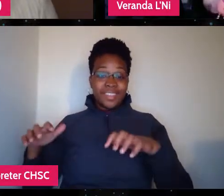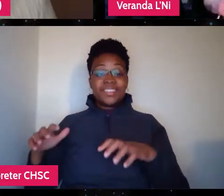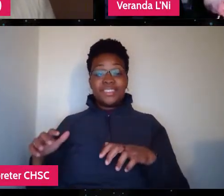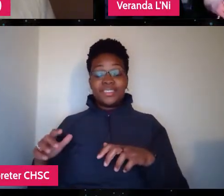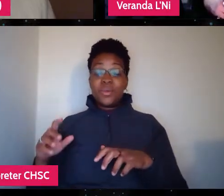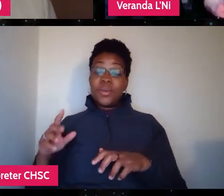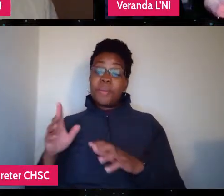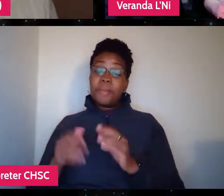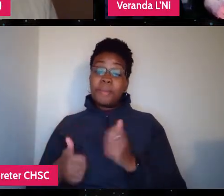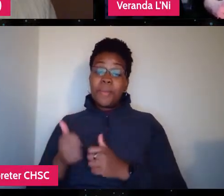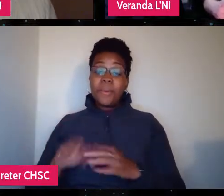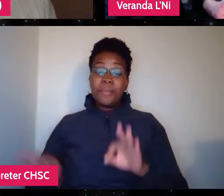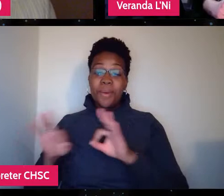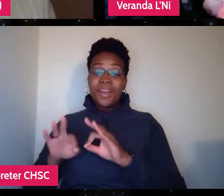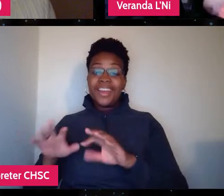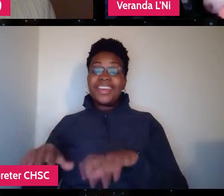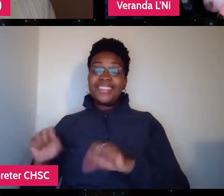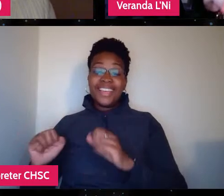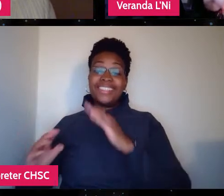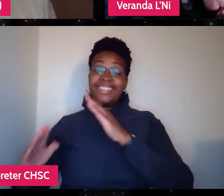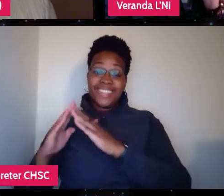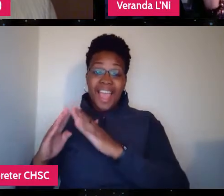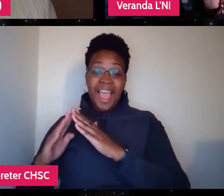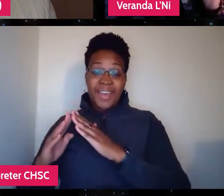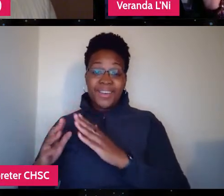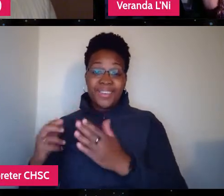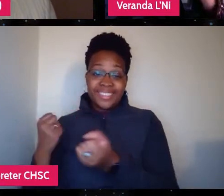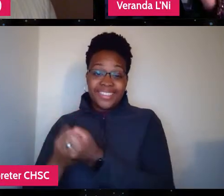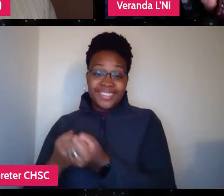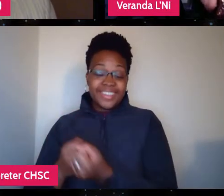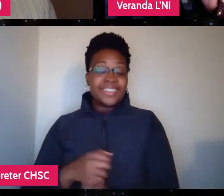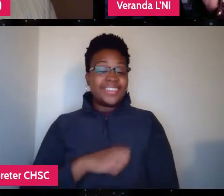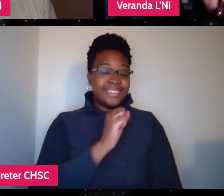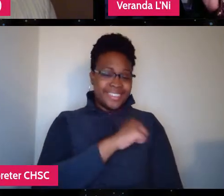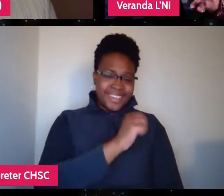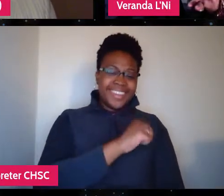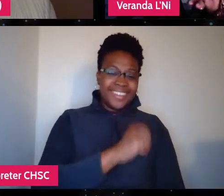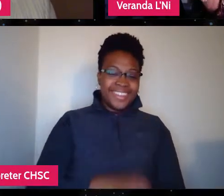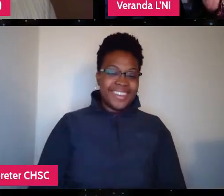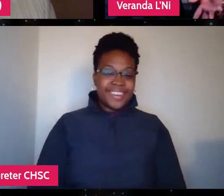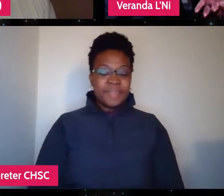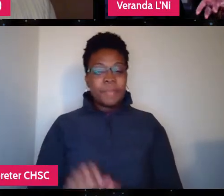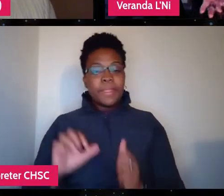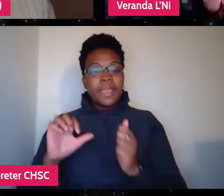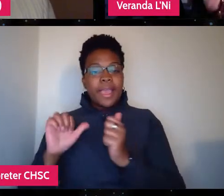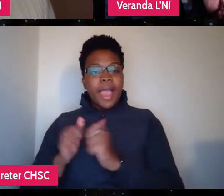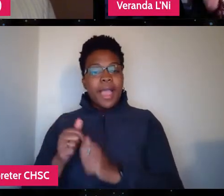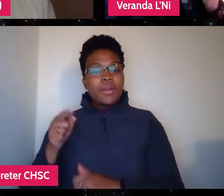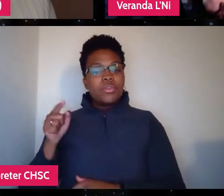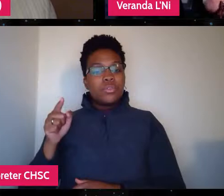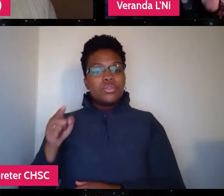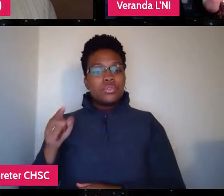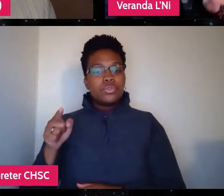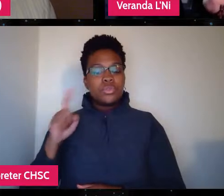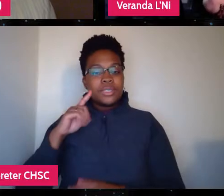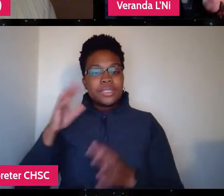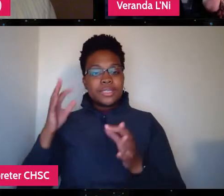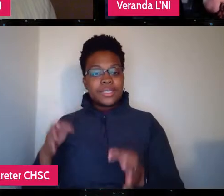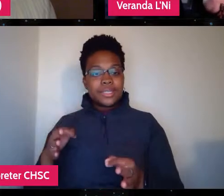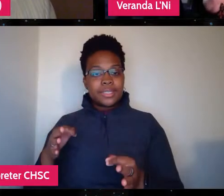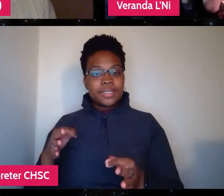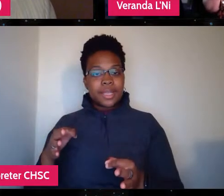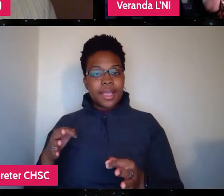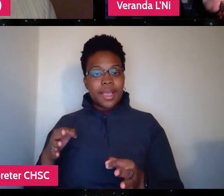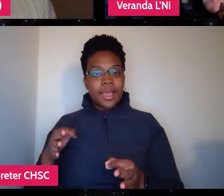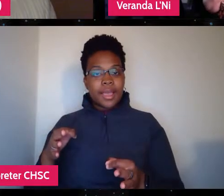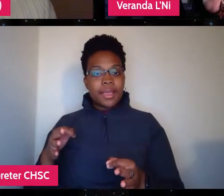Yeah, absolutely. Yep. How did you decide on Udo Kier for